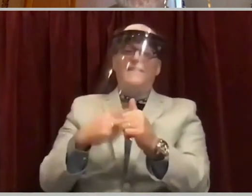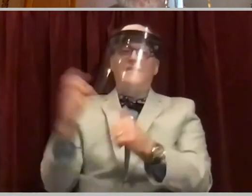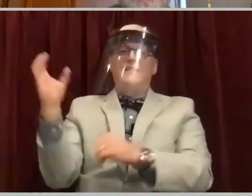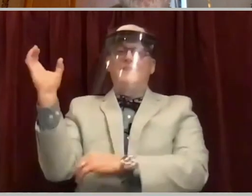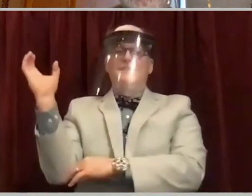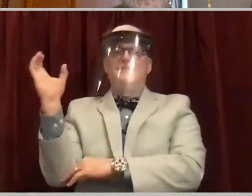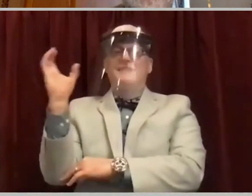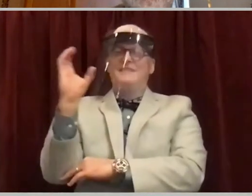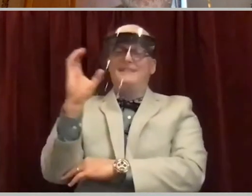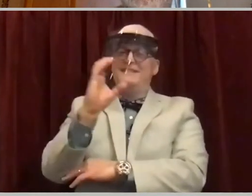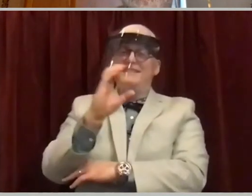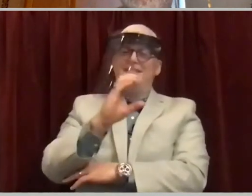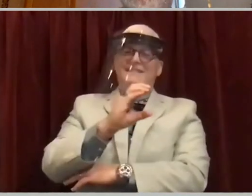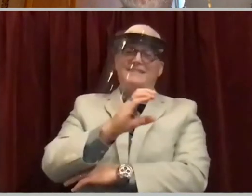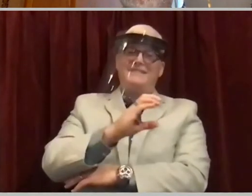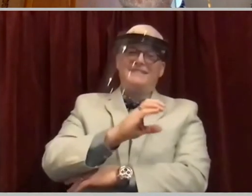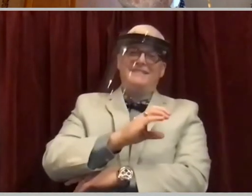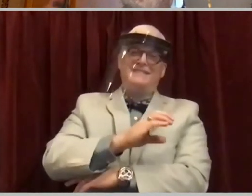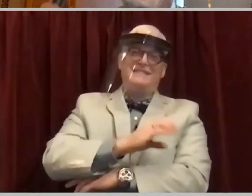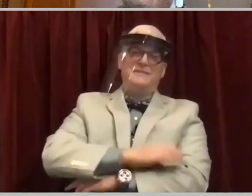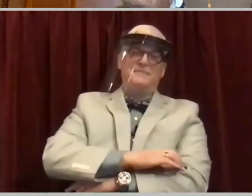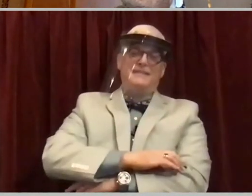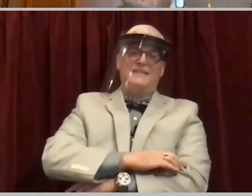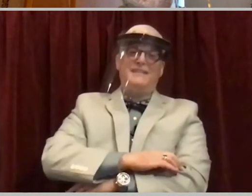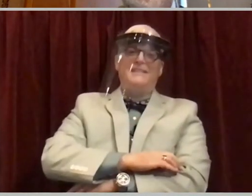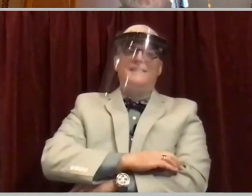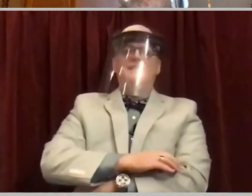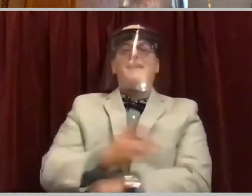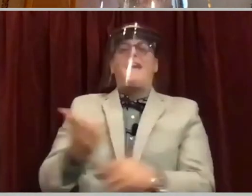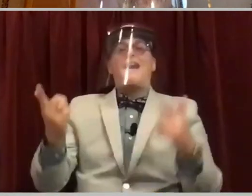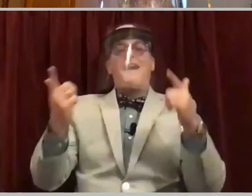Noel, Noel,